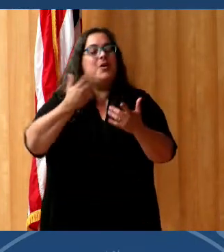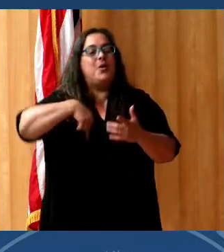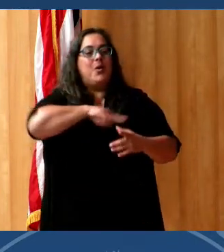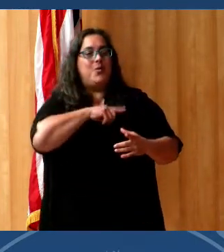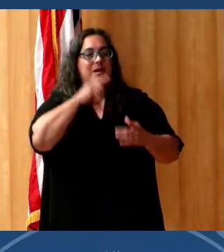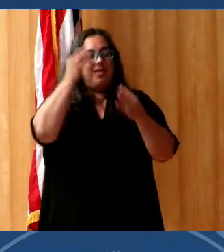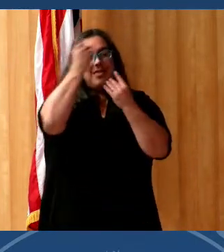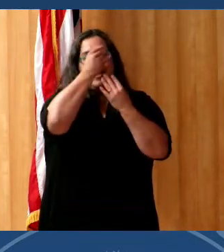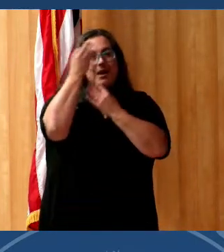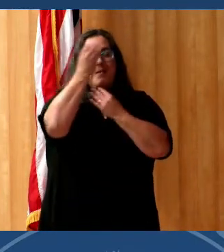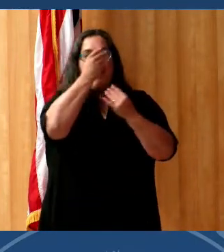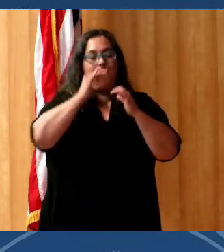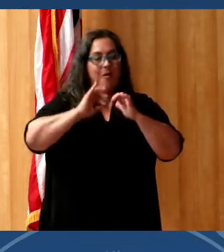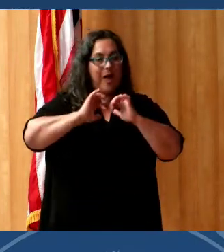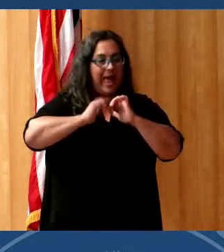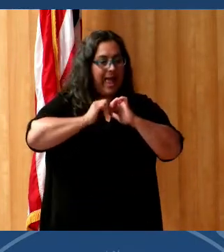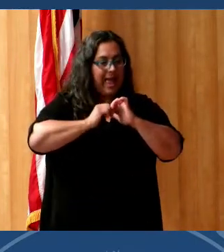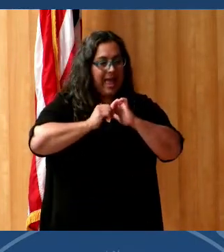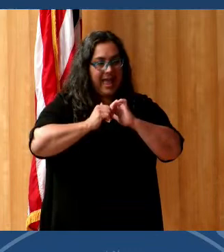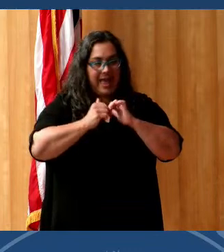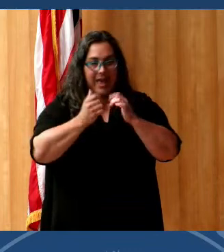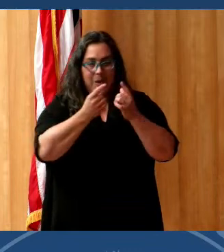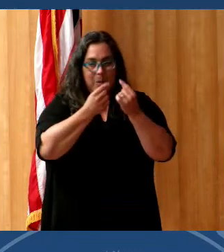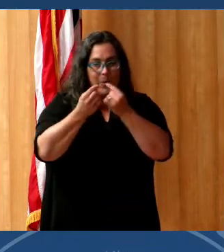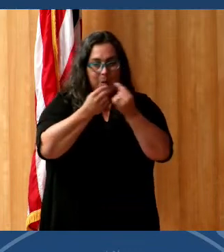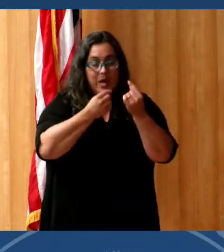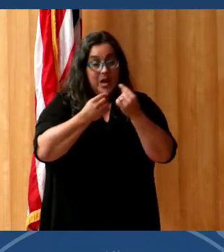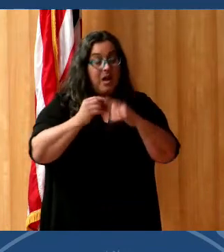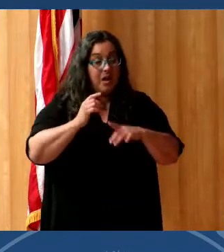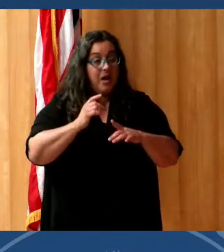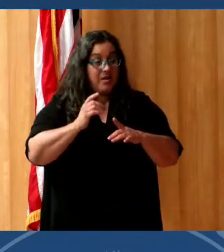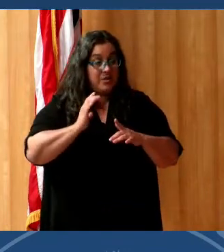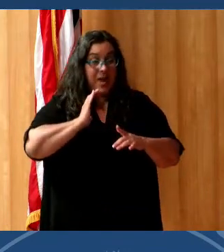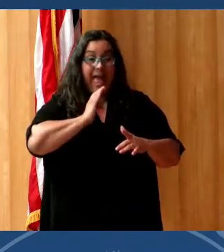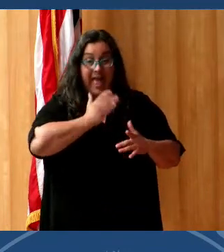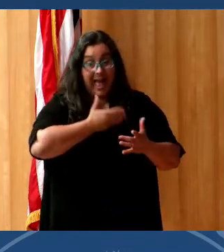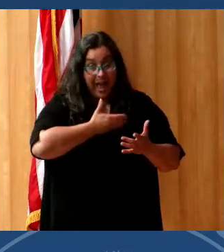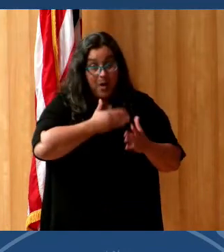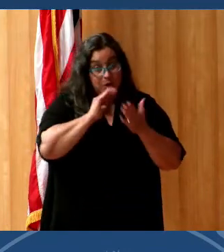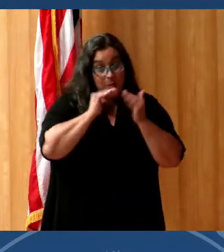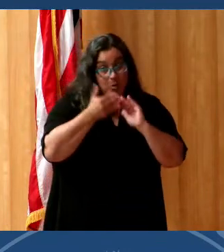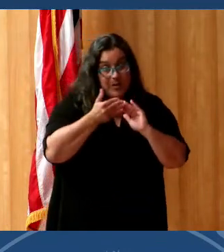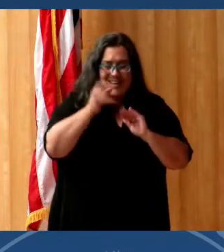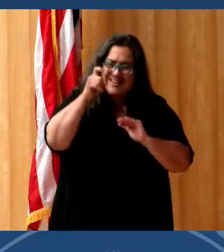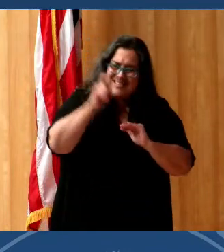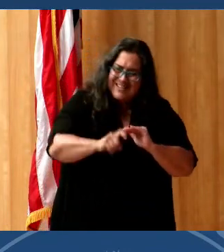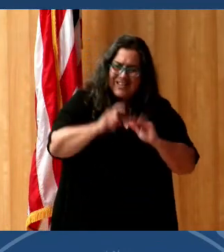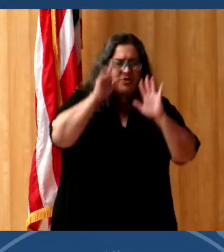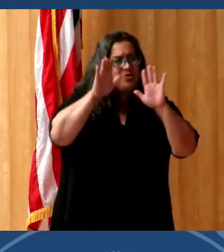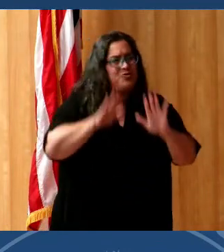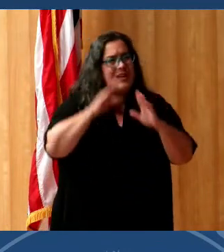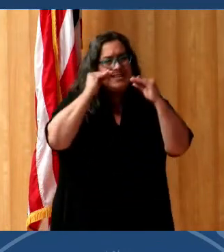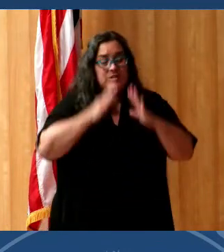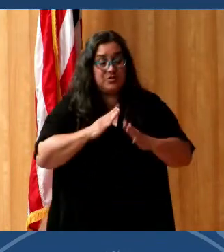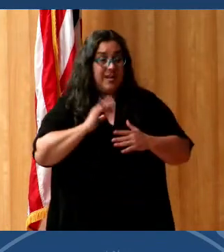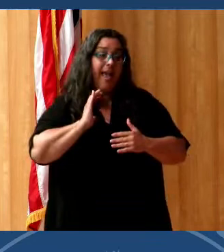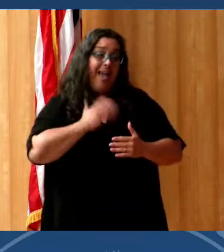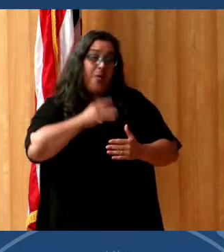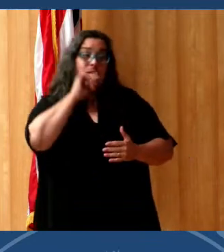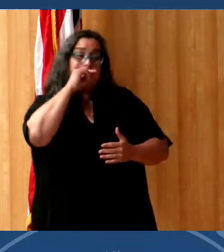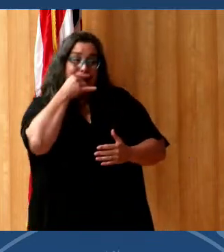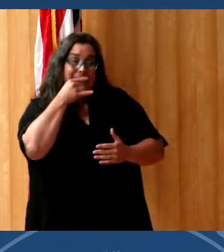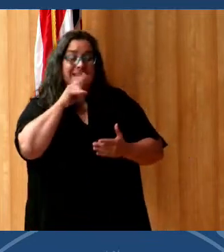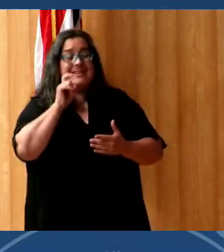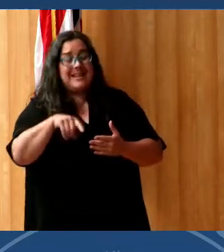as Secretary Holodick said, the fact that our community needs great teachers, our kids need great teachers,